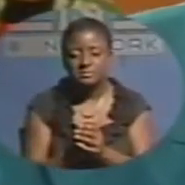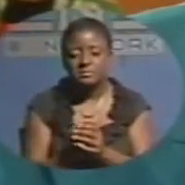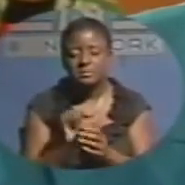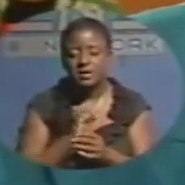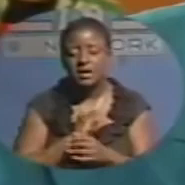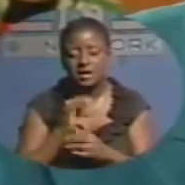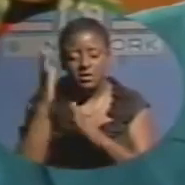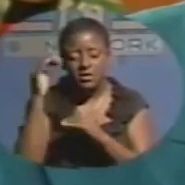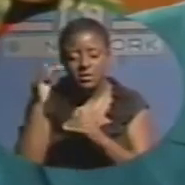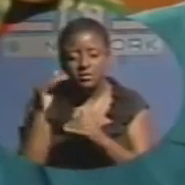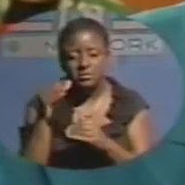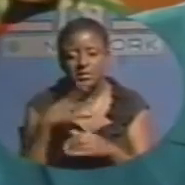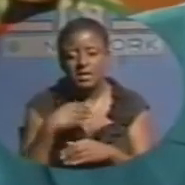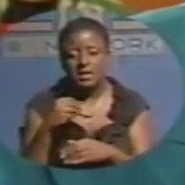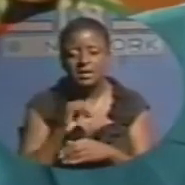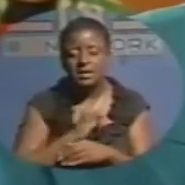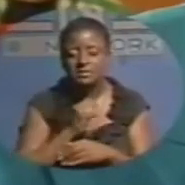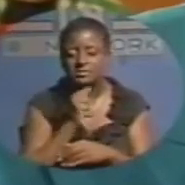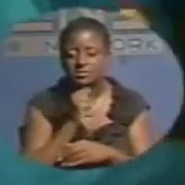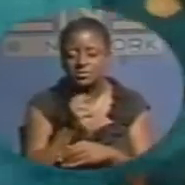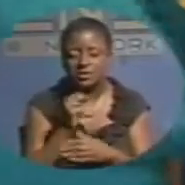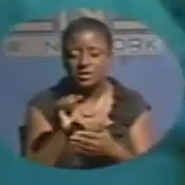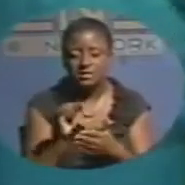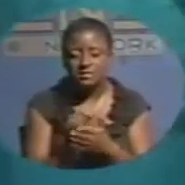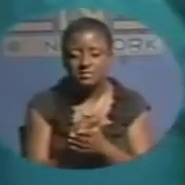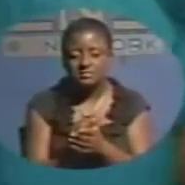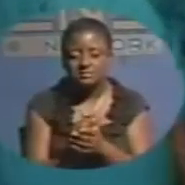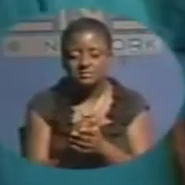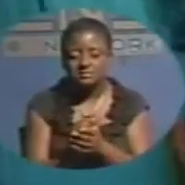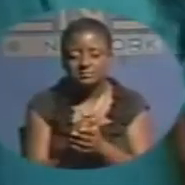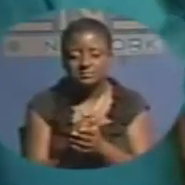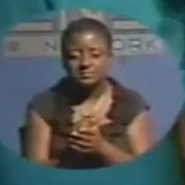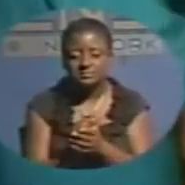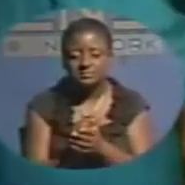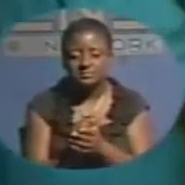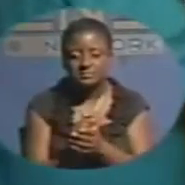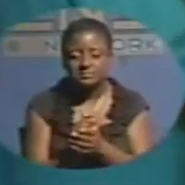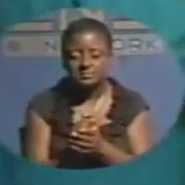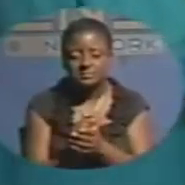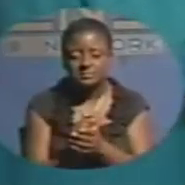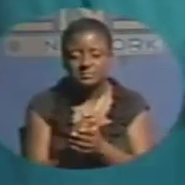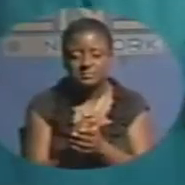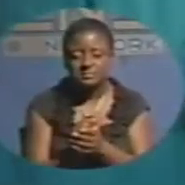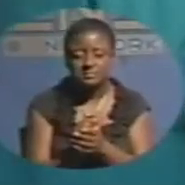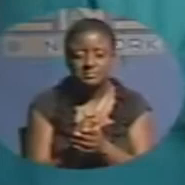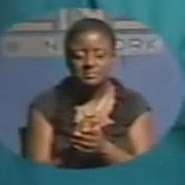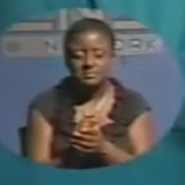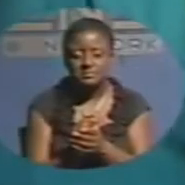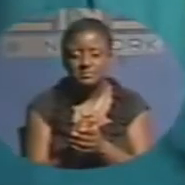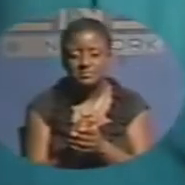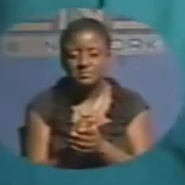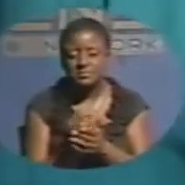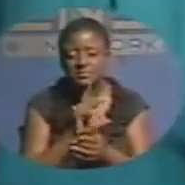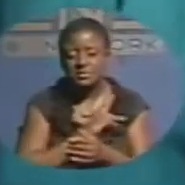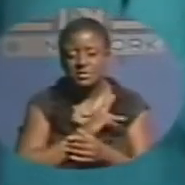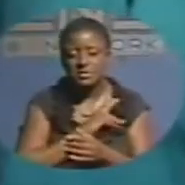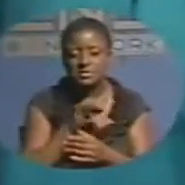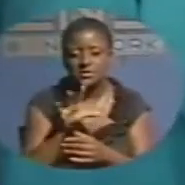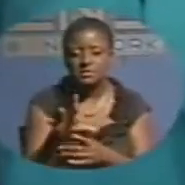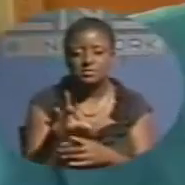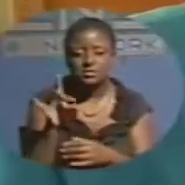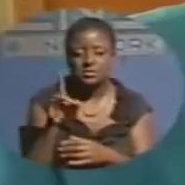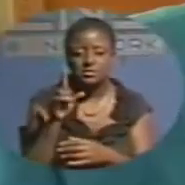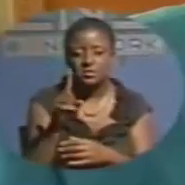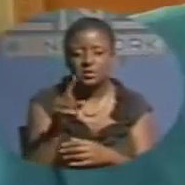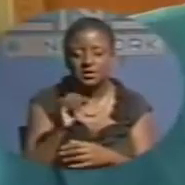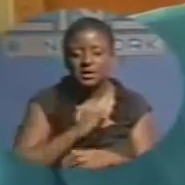boys will treat it in the way it is intended. Relay a team effort, but Knowles singled out one in particular. I'm so